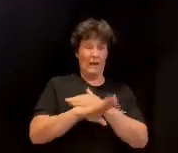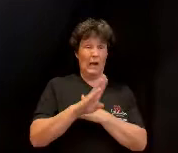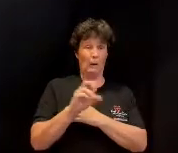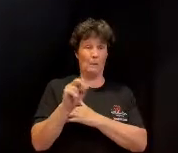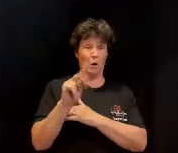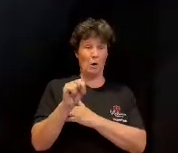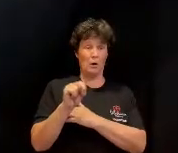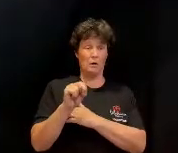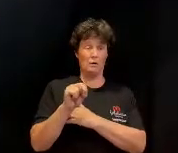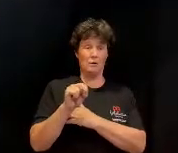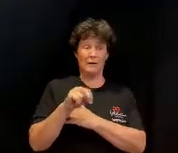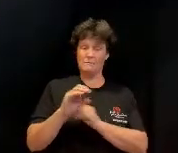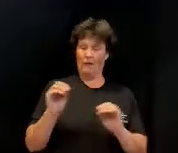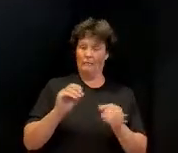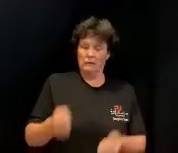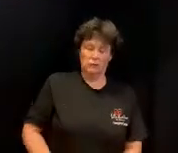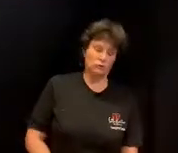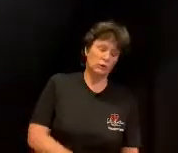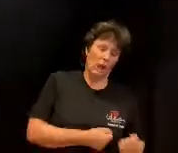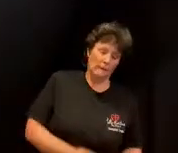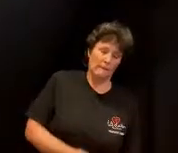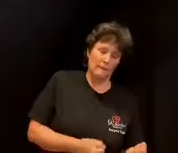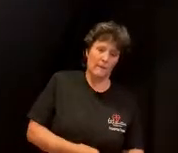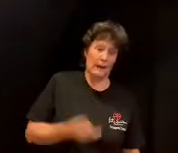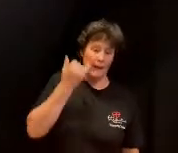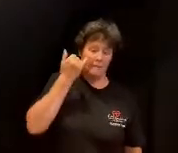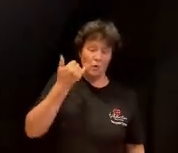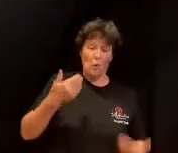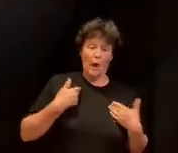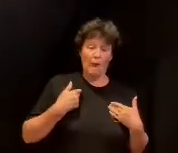to shovel. But anytime you got people, you got poop.